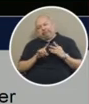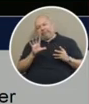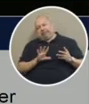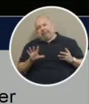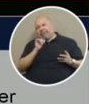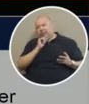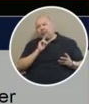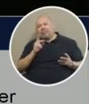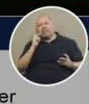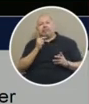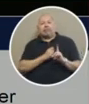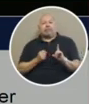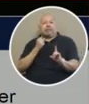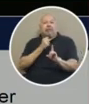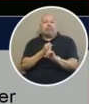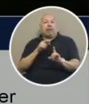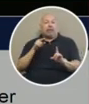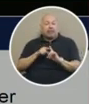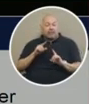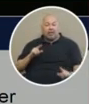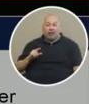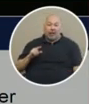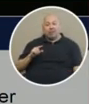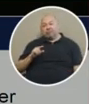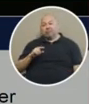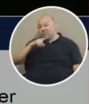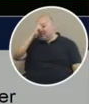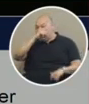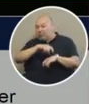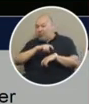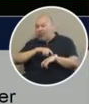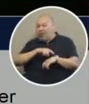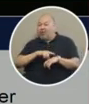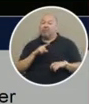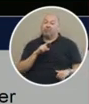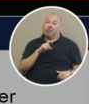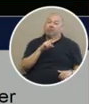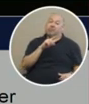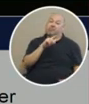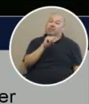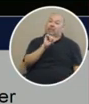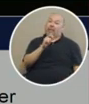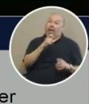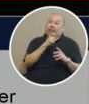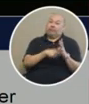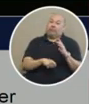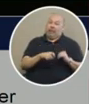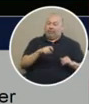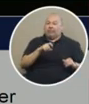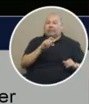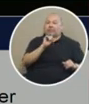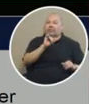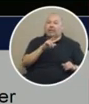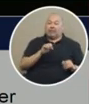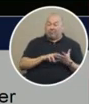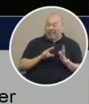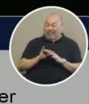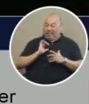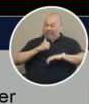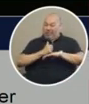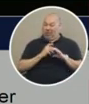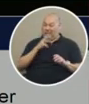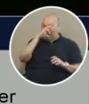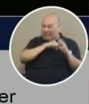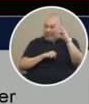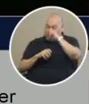So we won't really see the full impact until later in the summer from our sales tax collection. So all of this is going to be based on assumptions, obviously